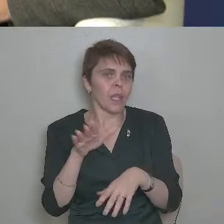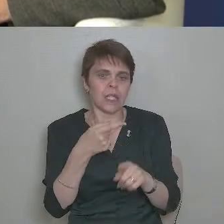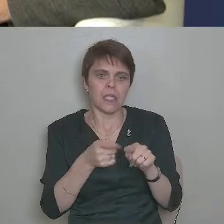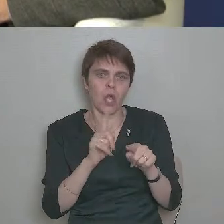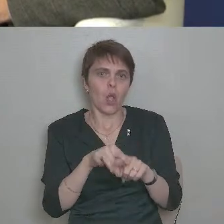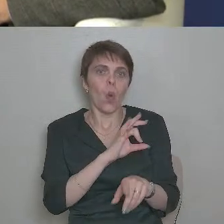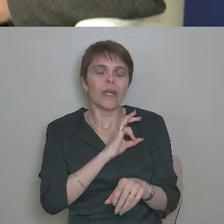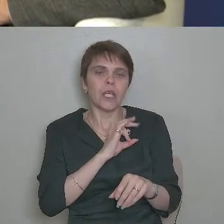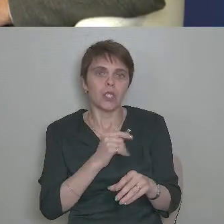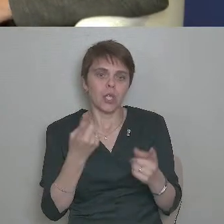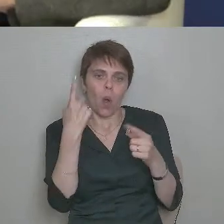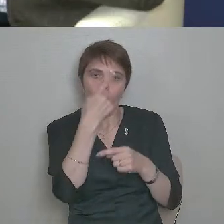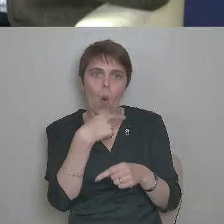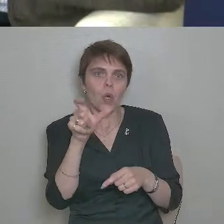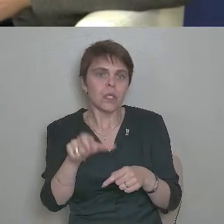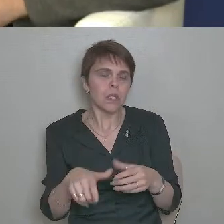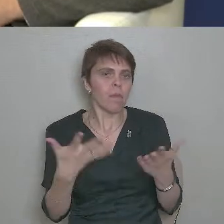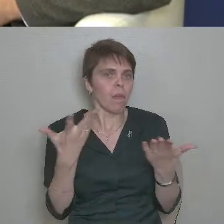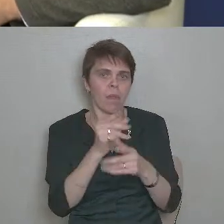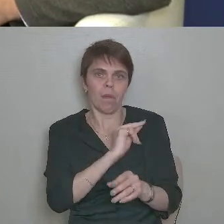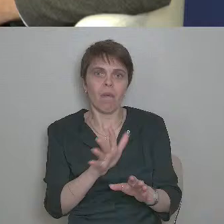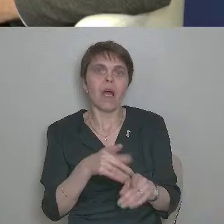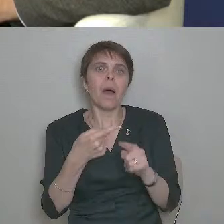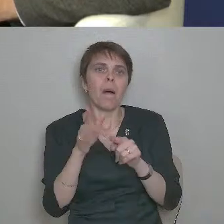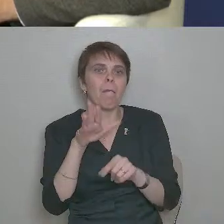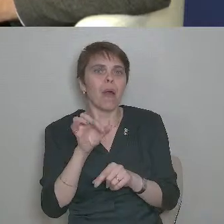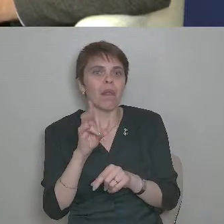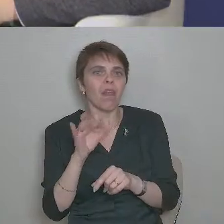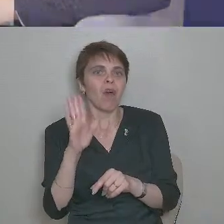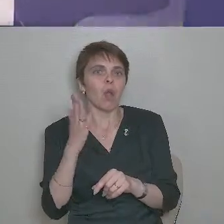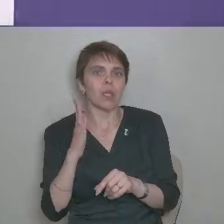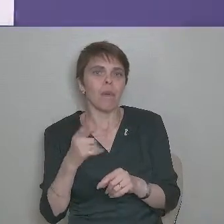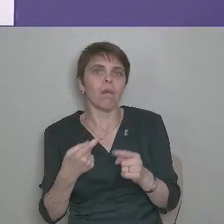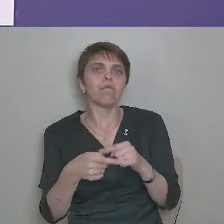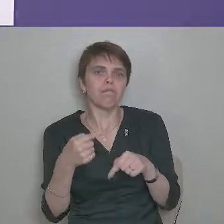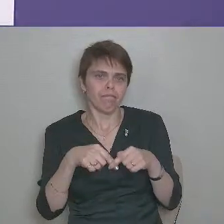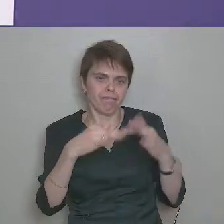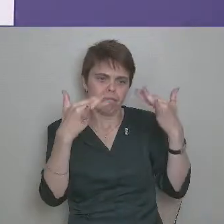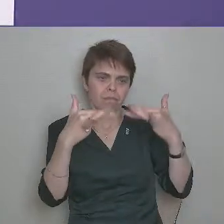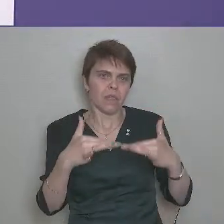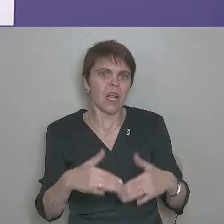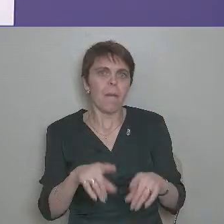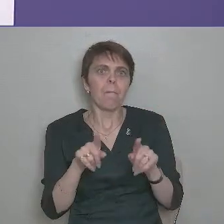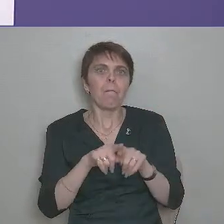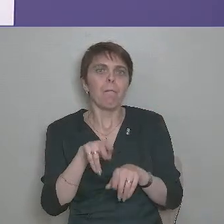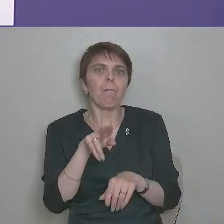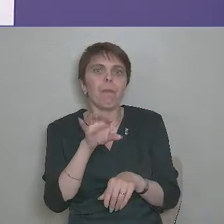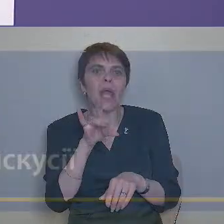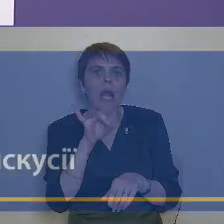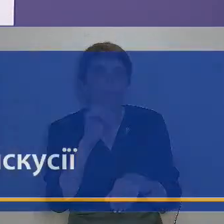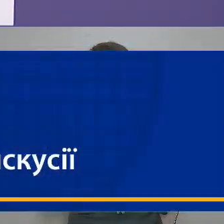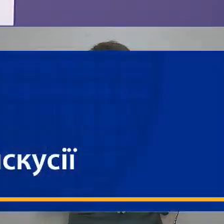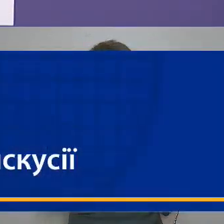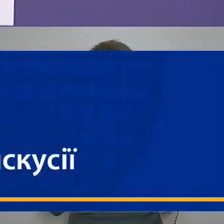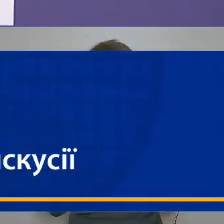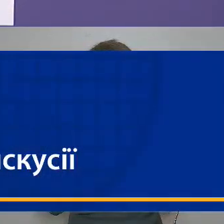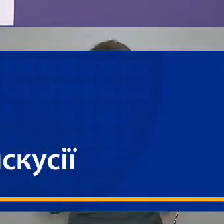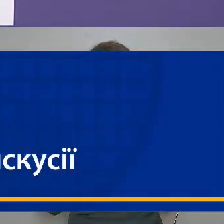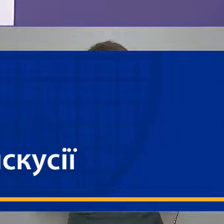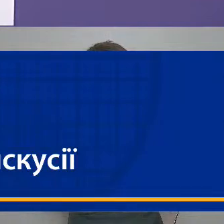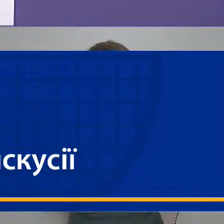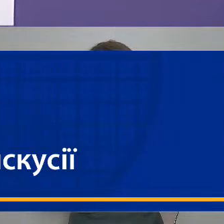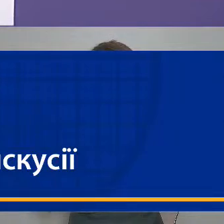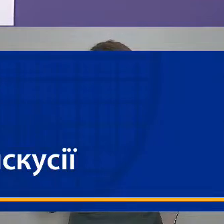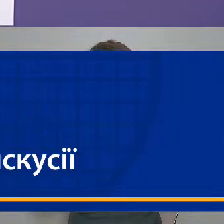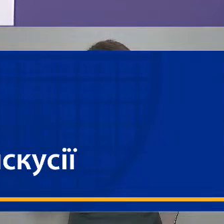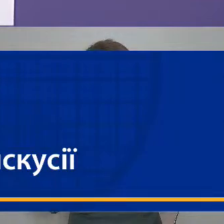of the legal entities was not working for a long period of time. Vladimir, there is another interesting aspect as far as the pyramids and the